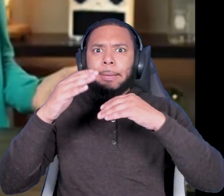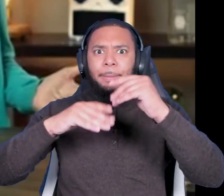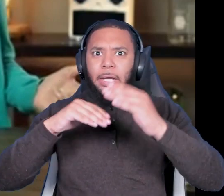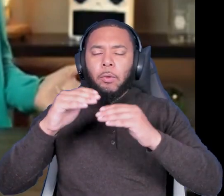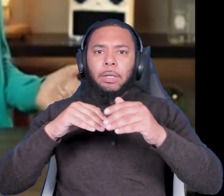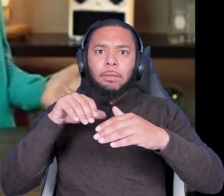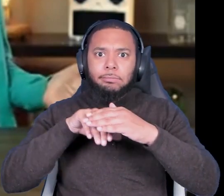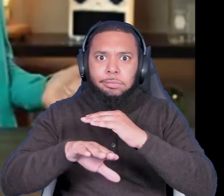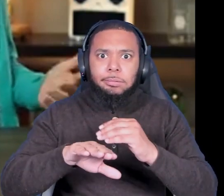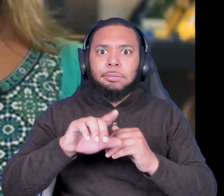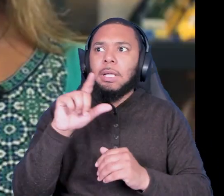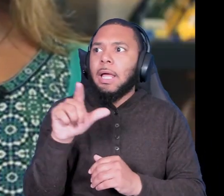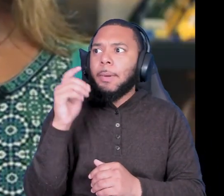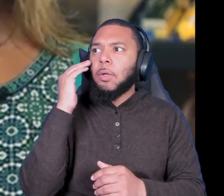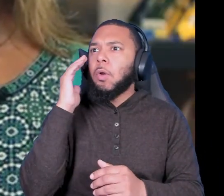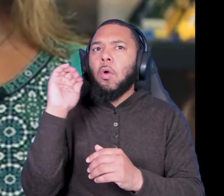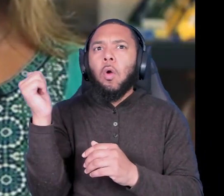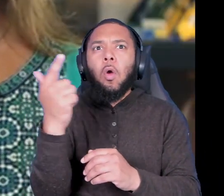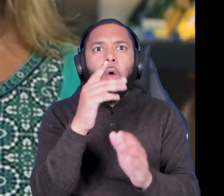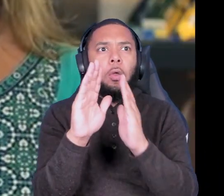away the minute you walk in?